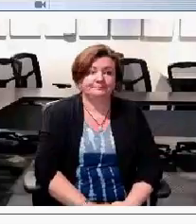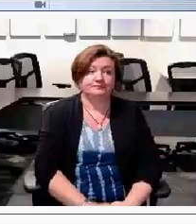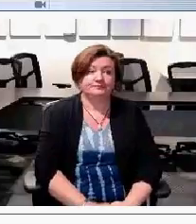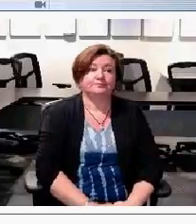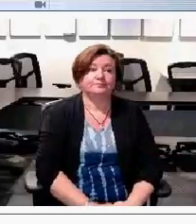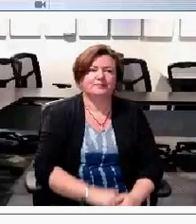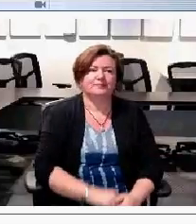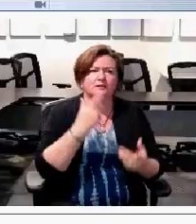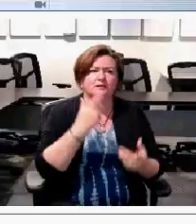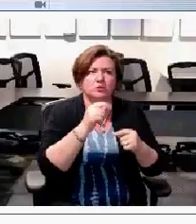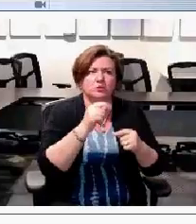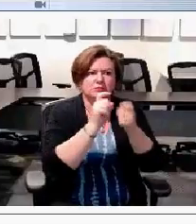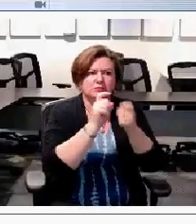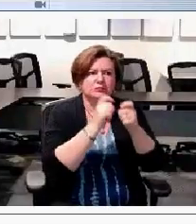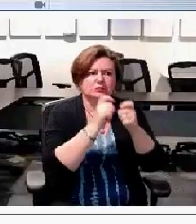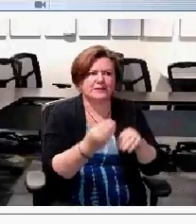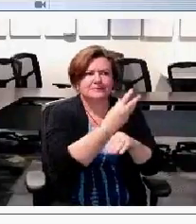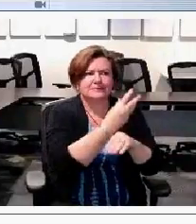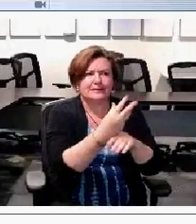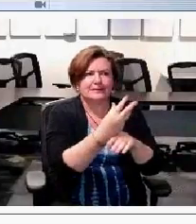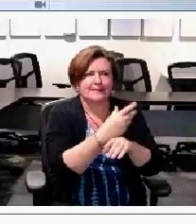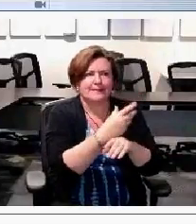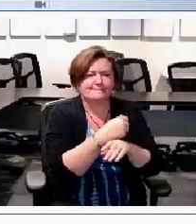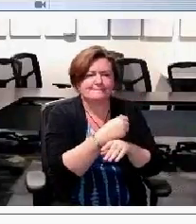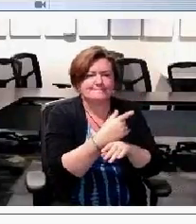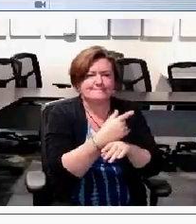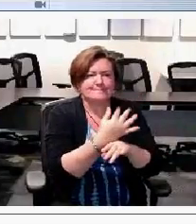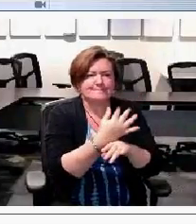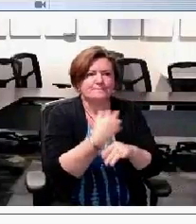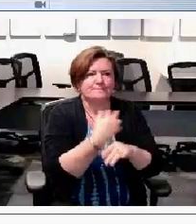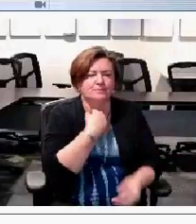I'm trying to advance my slide.